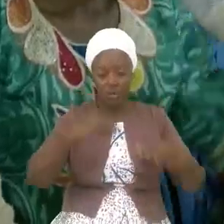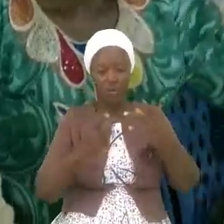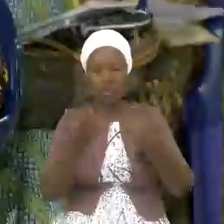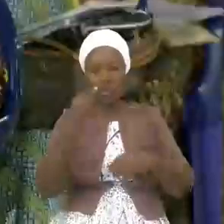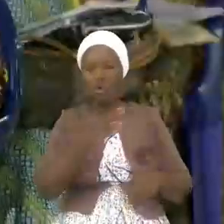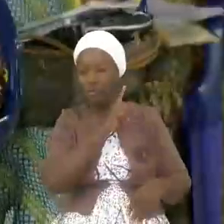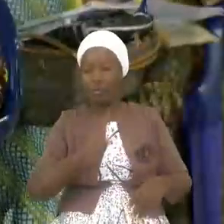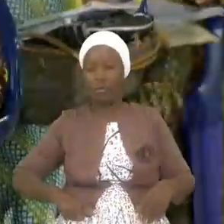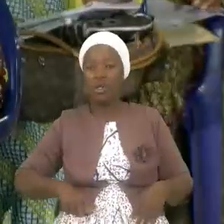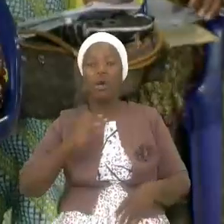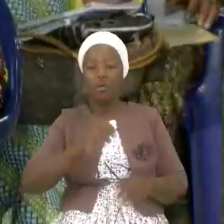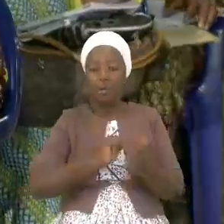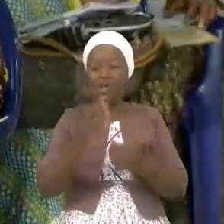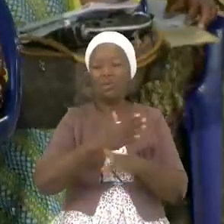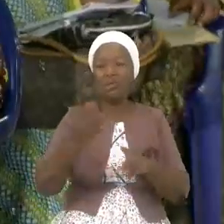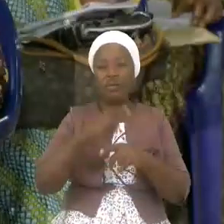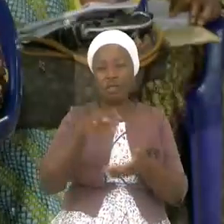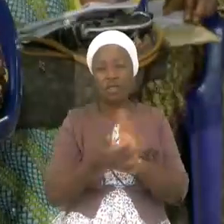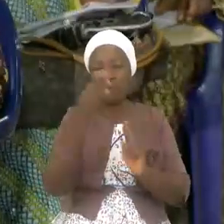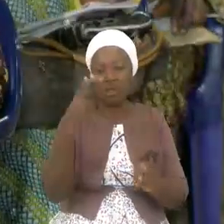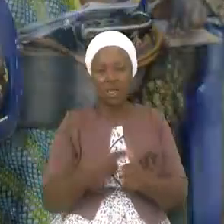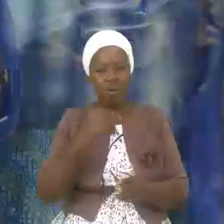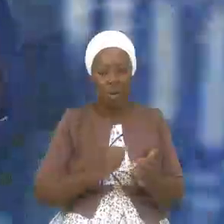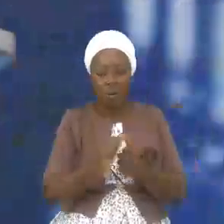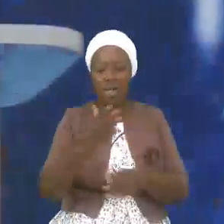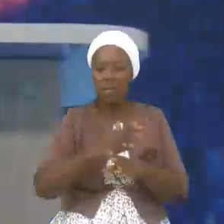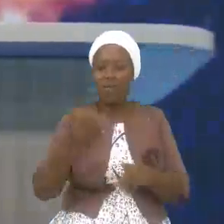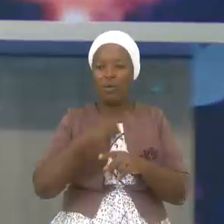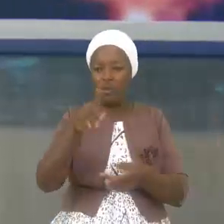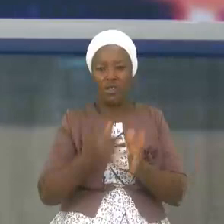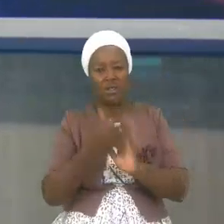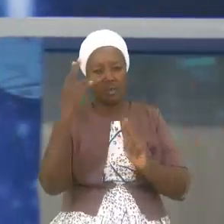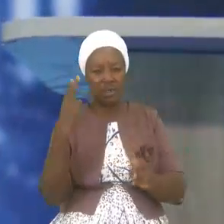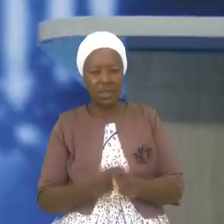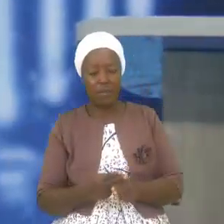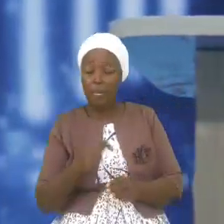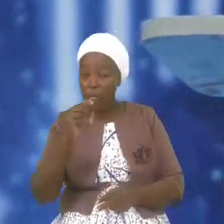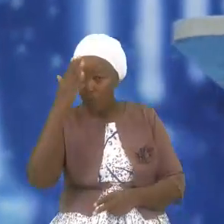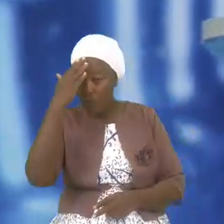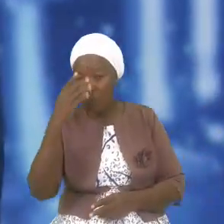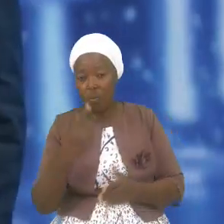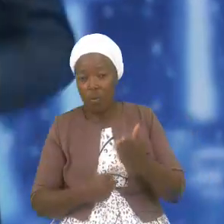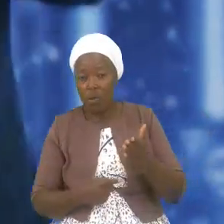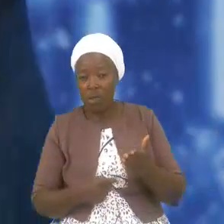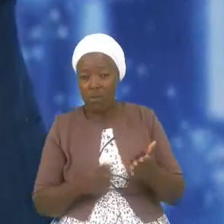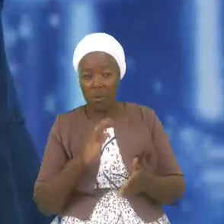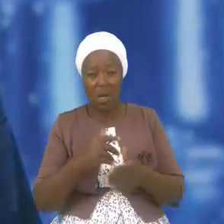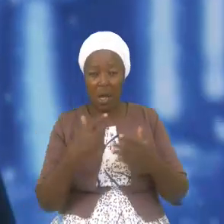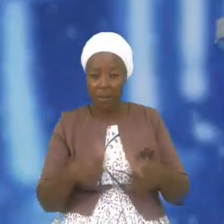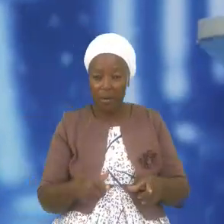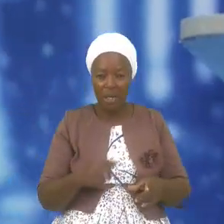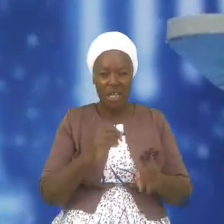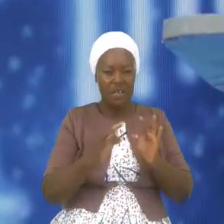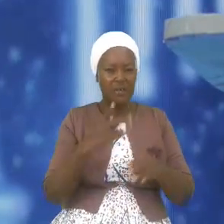away from you. And you know what? If the preacher is clear, the